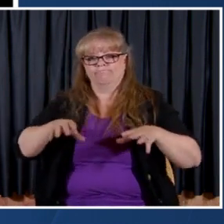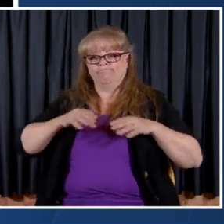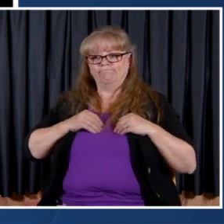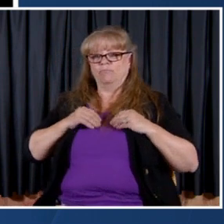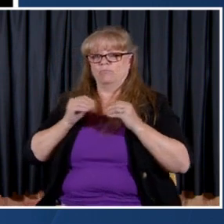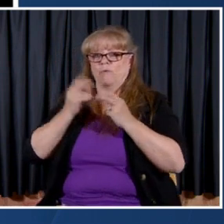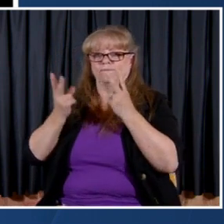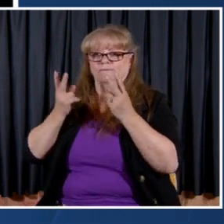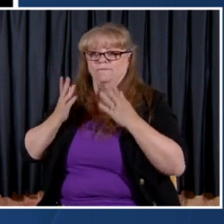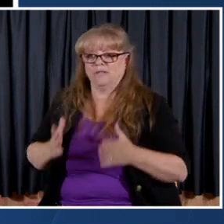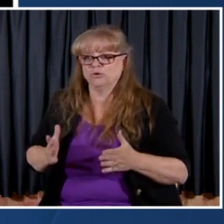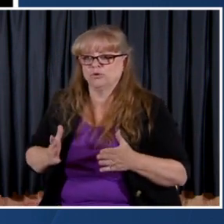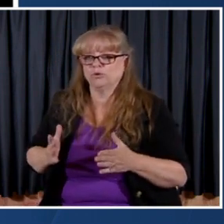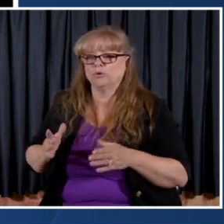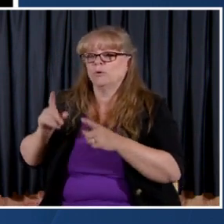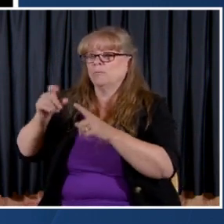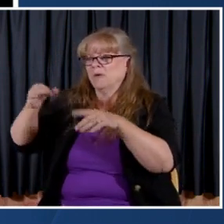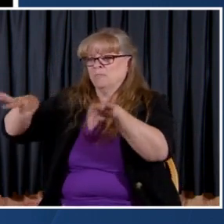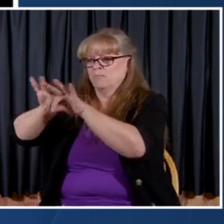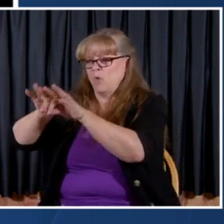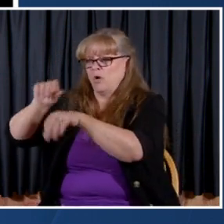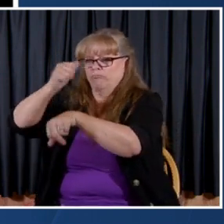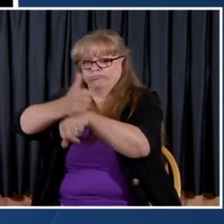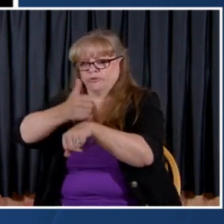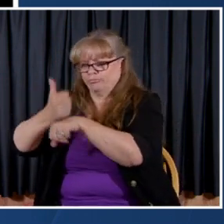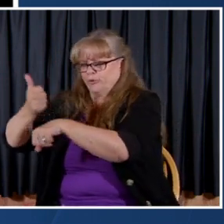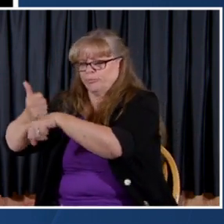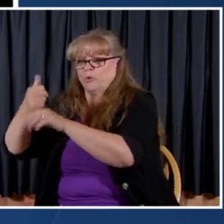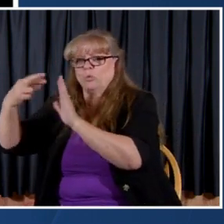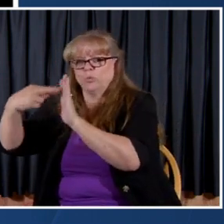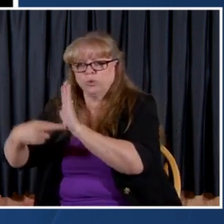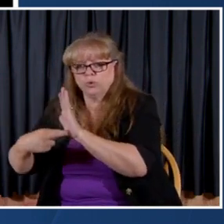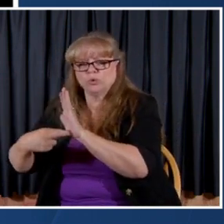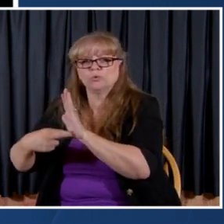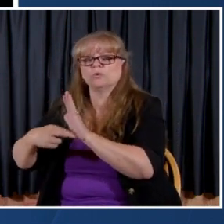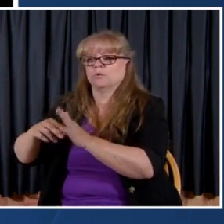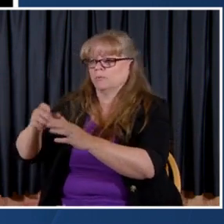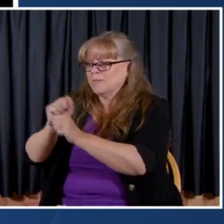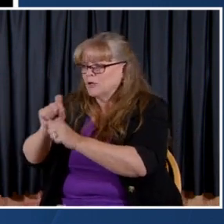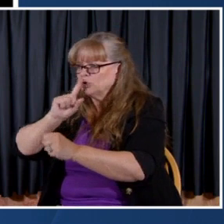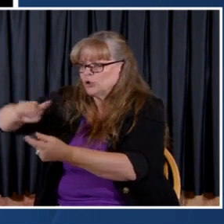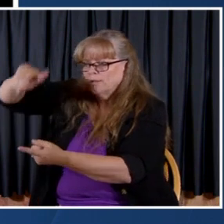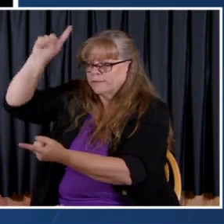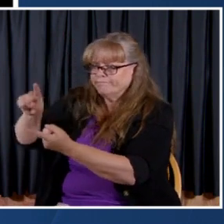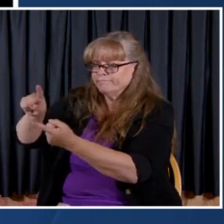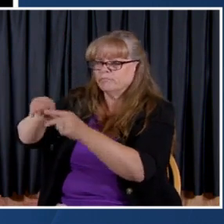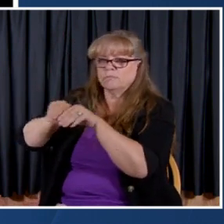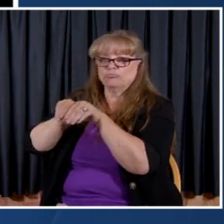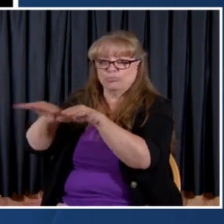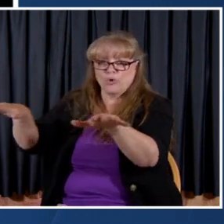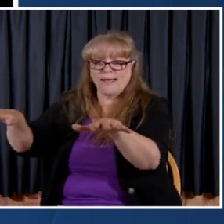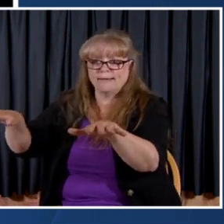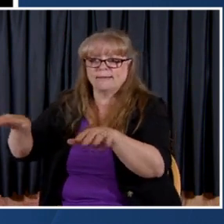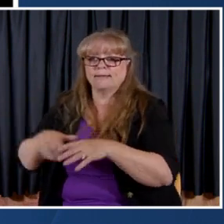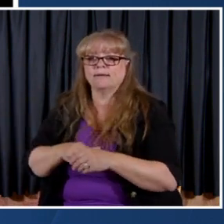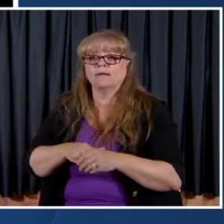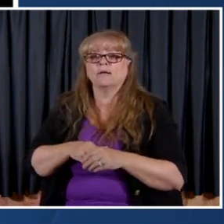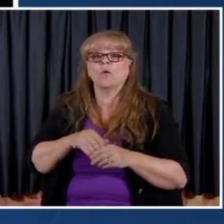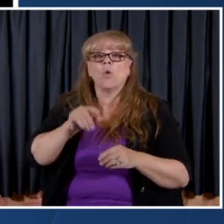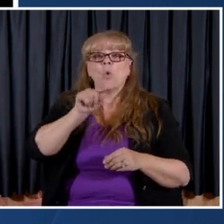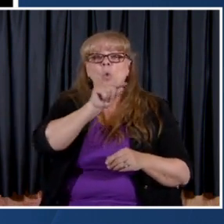safety dangers in those communities. But the overwhelming consensus is they're not yet ready to receive visitors from across the state,